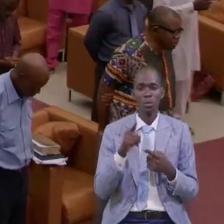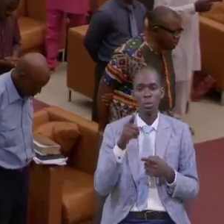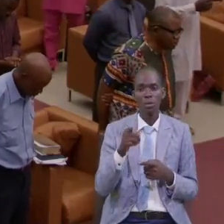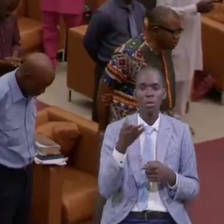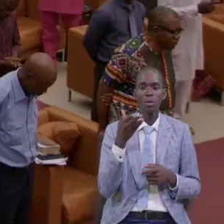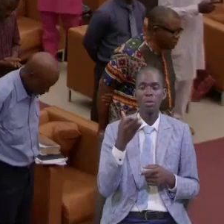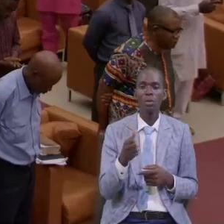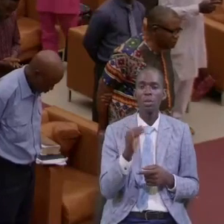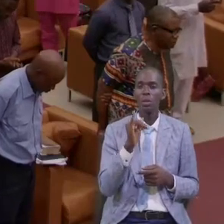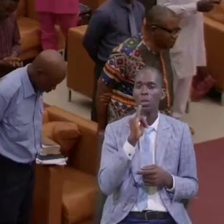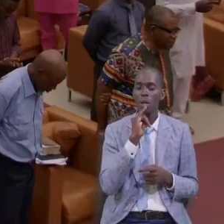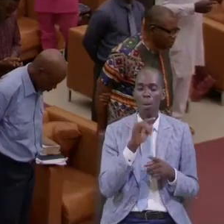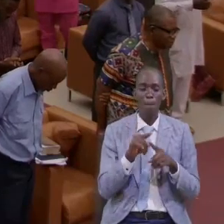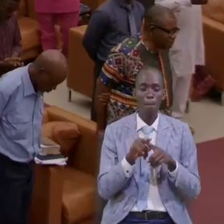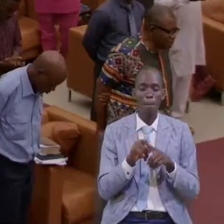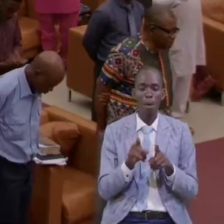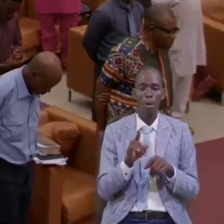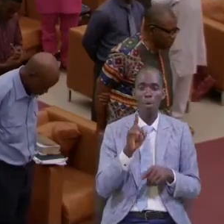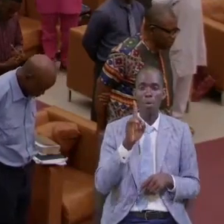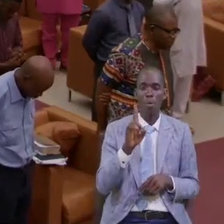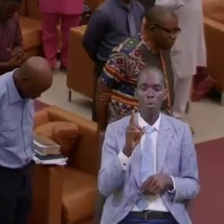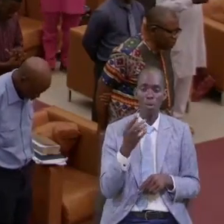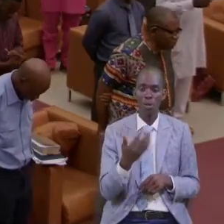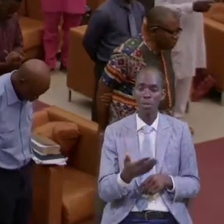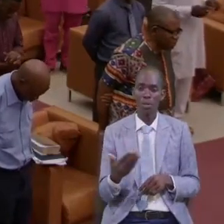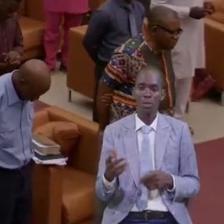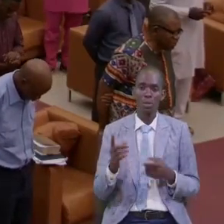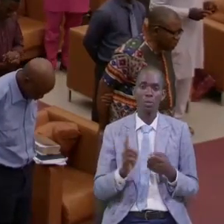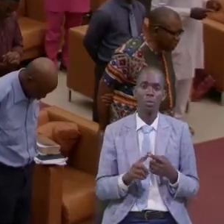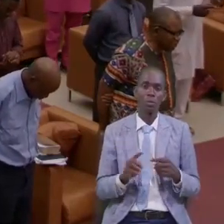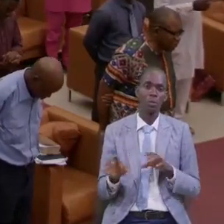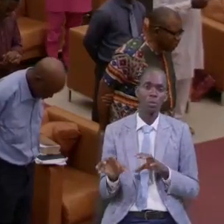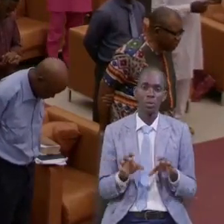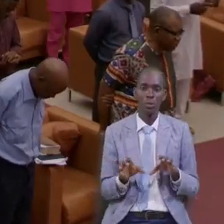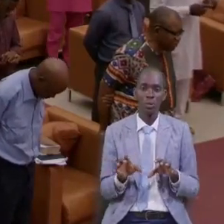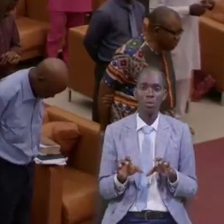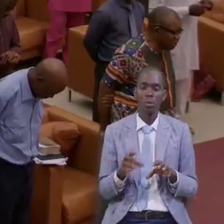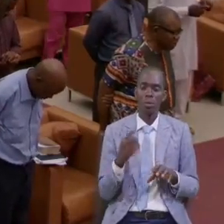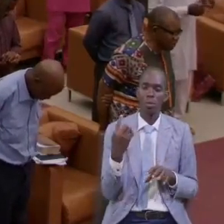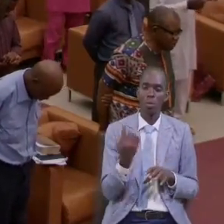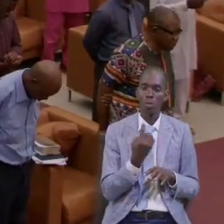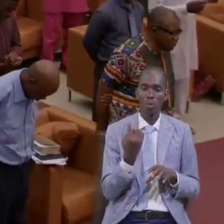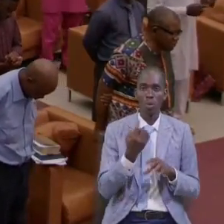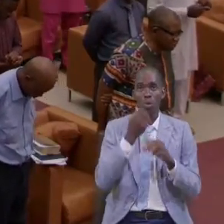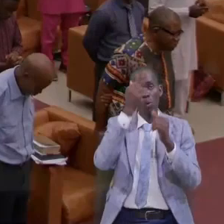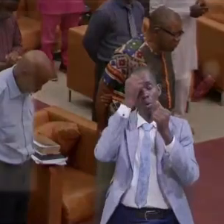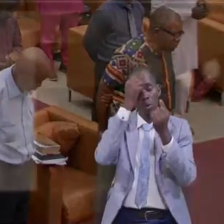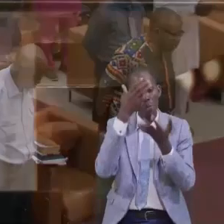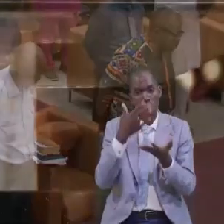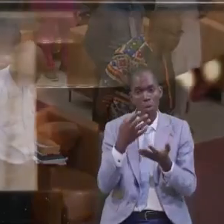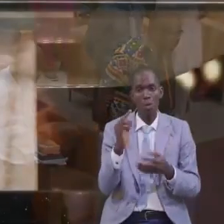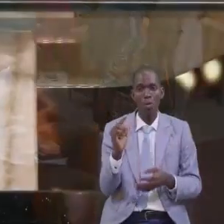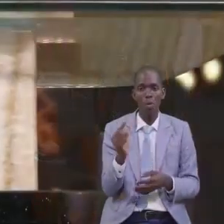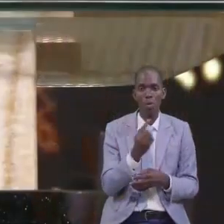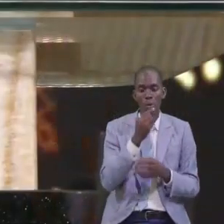there is but one thing to do, just obey, just